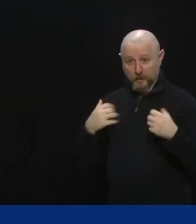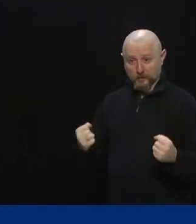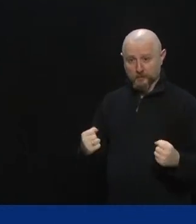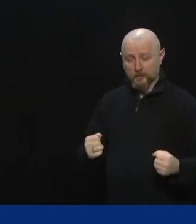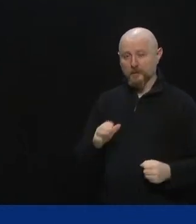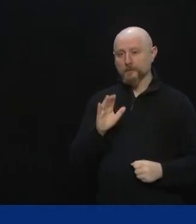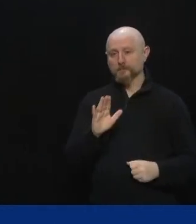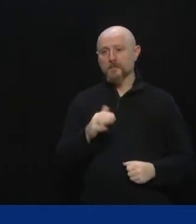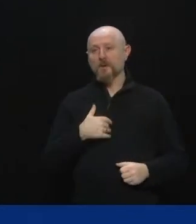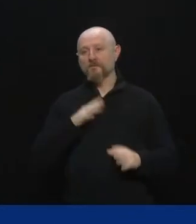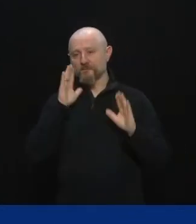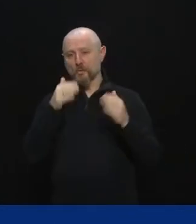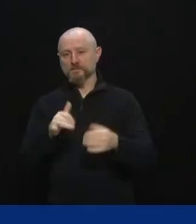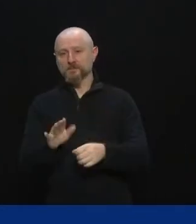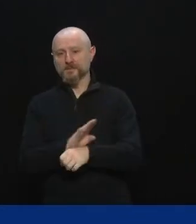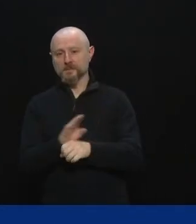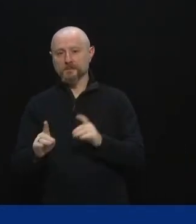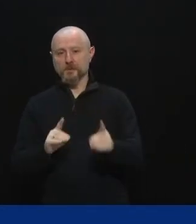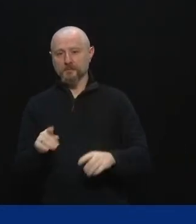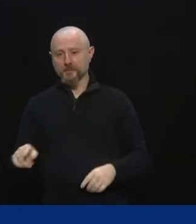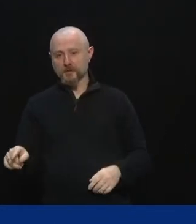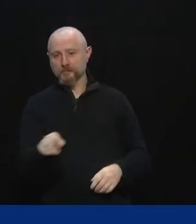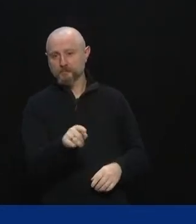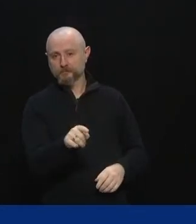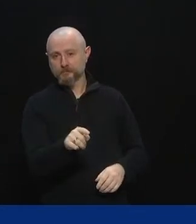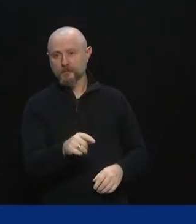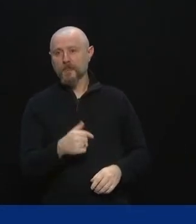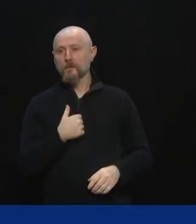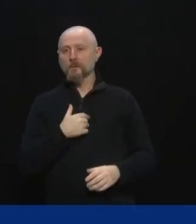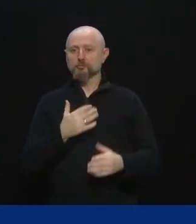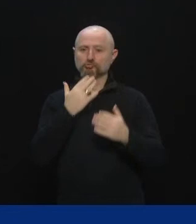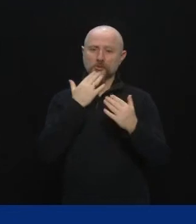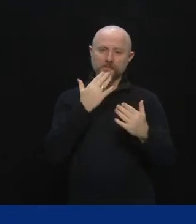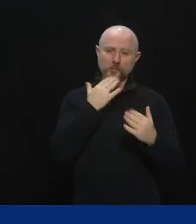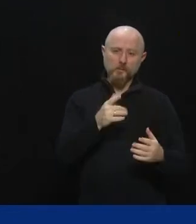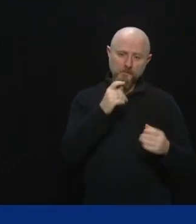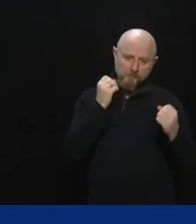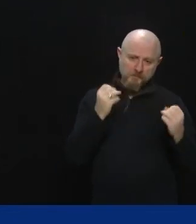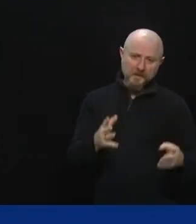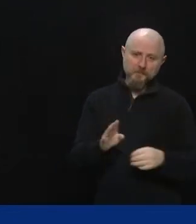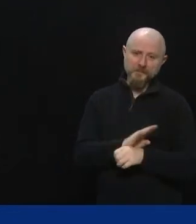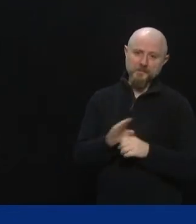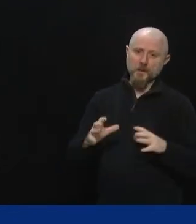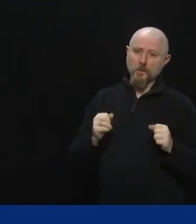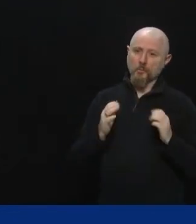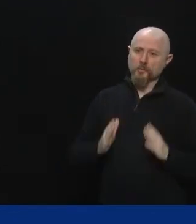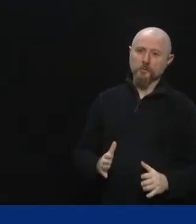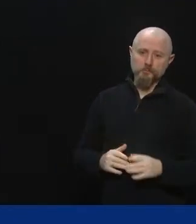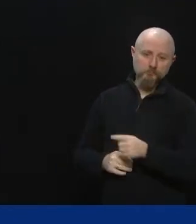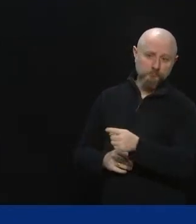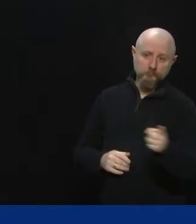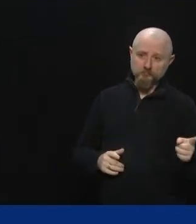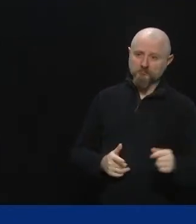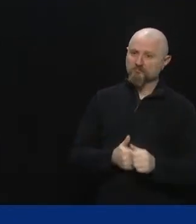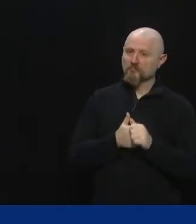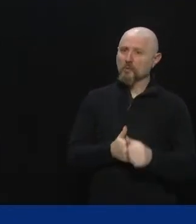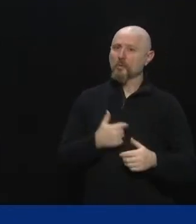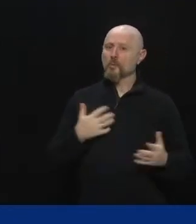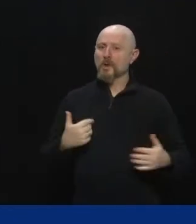the businesses. And I am so grateful to the so many who have followed what we've asked them to